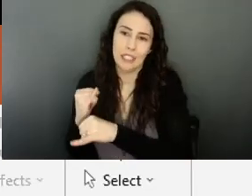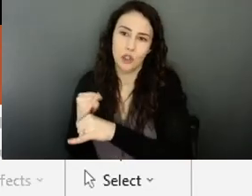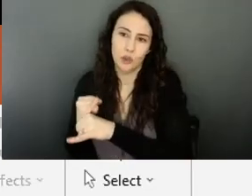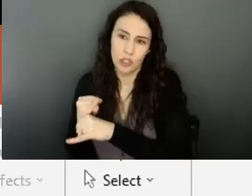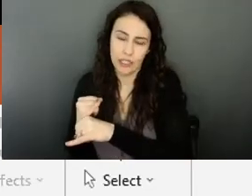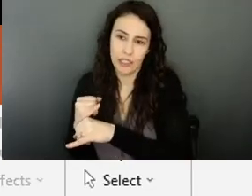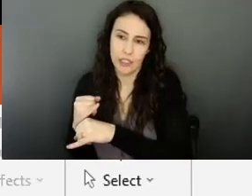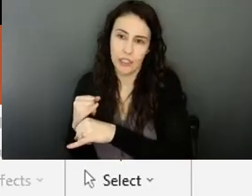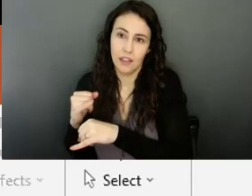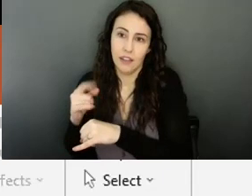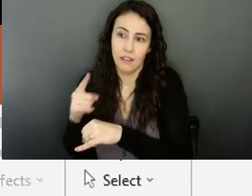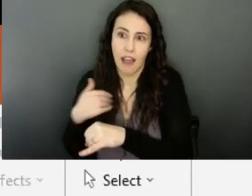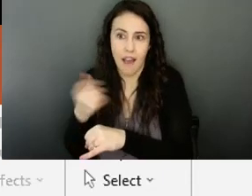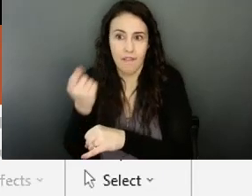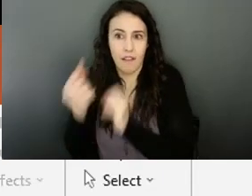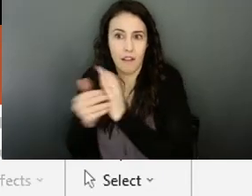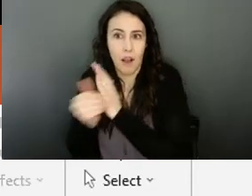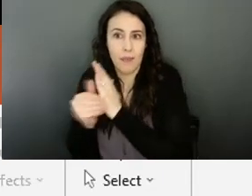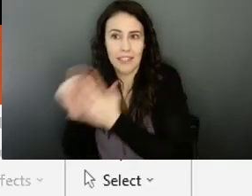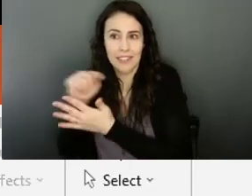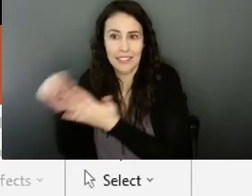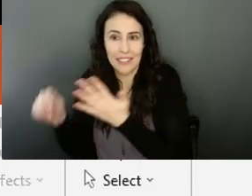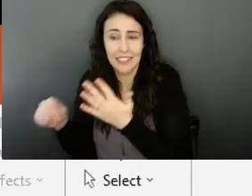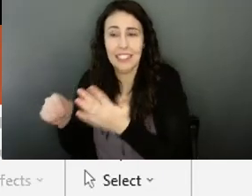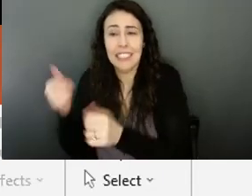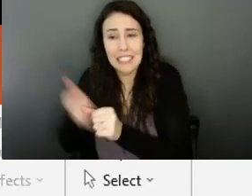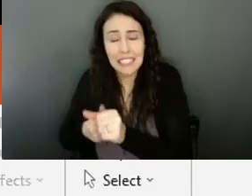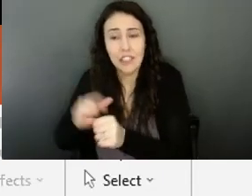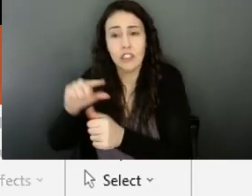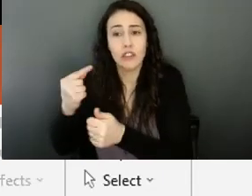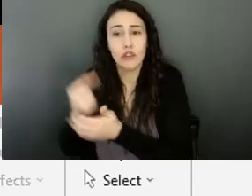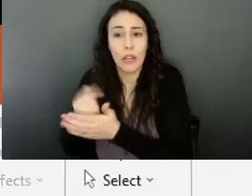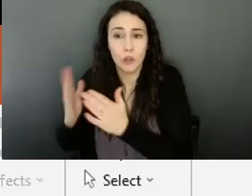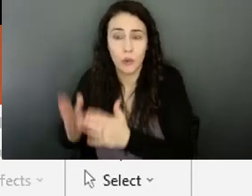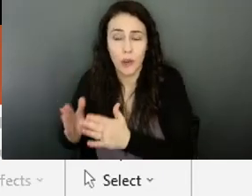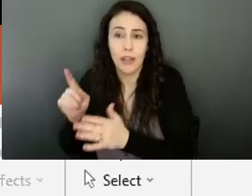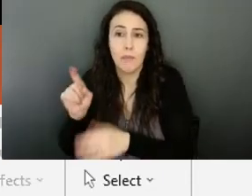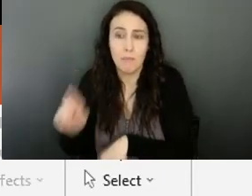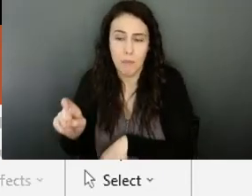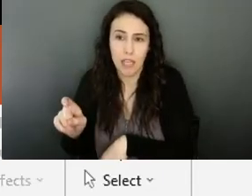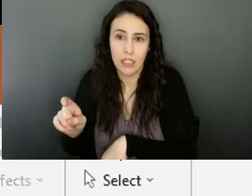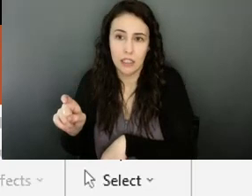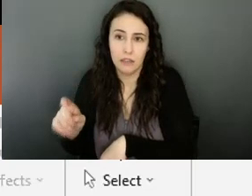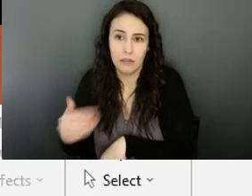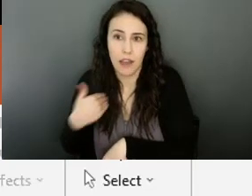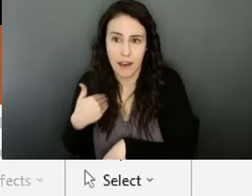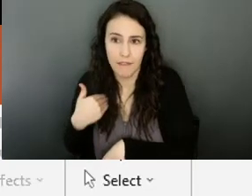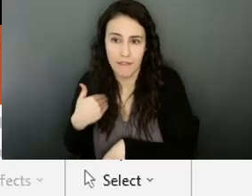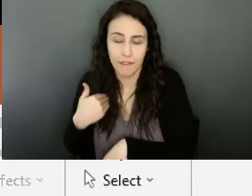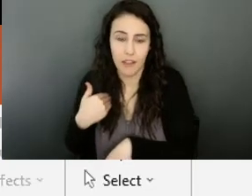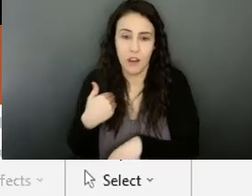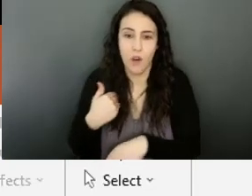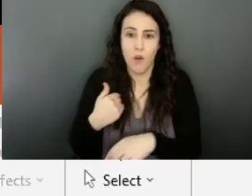that we expect every graduate to have attained. And there is a way of aligning those. We did